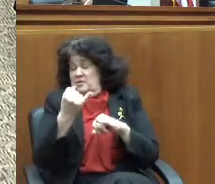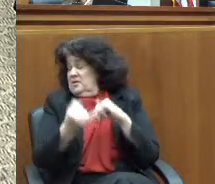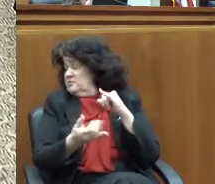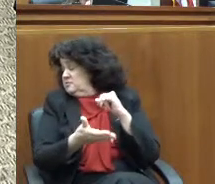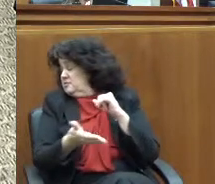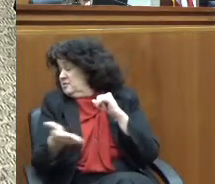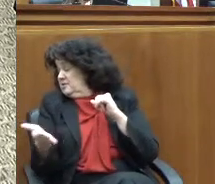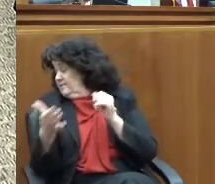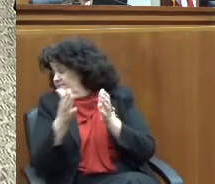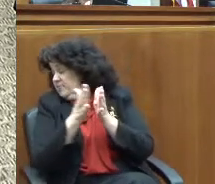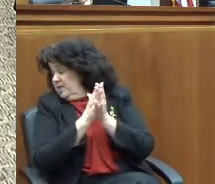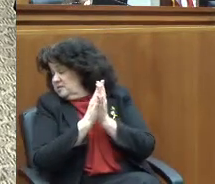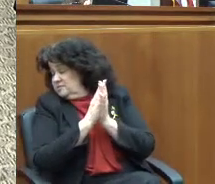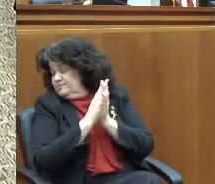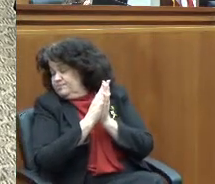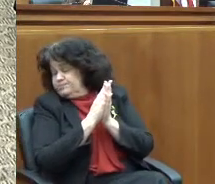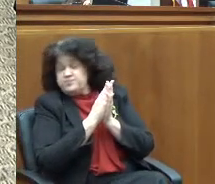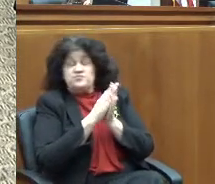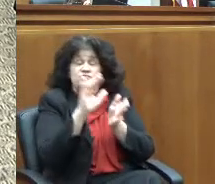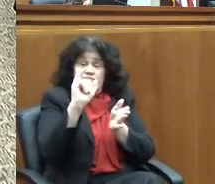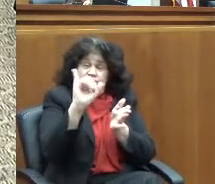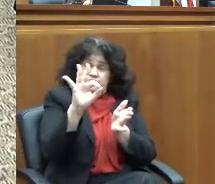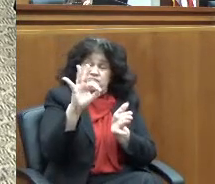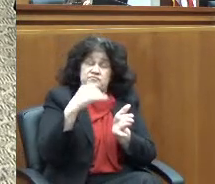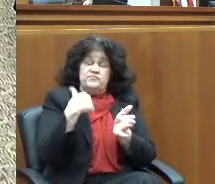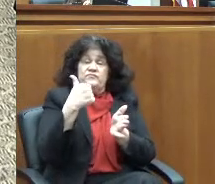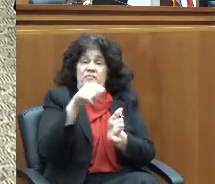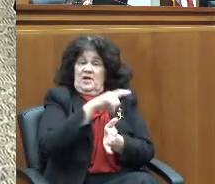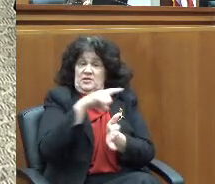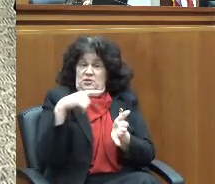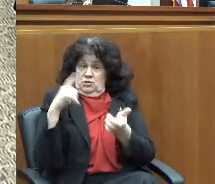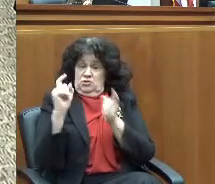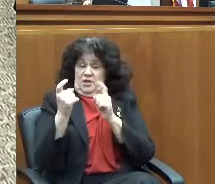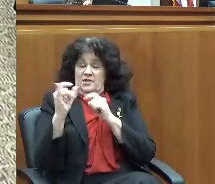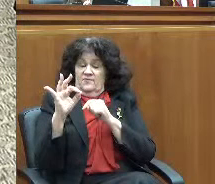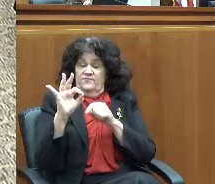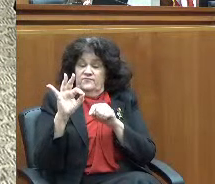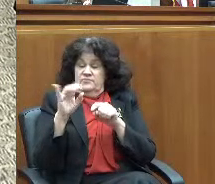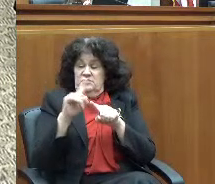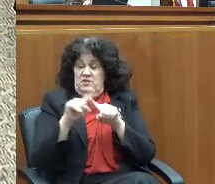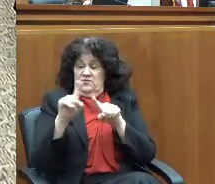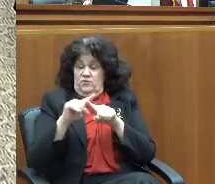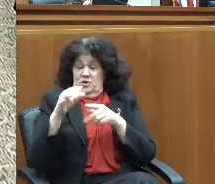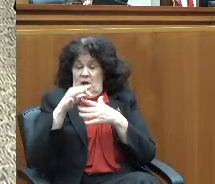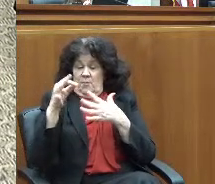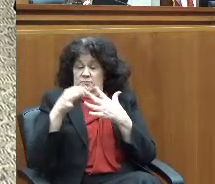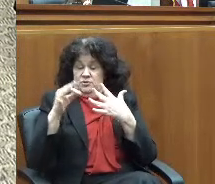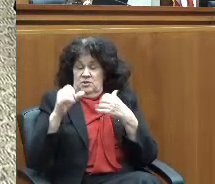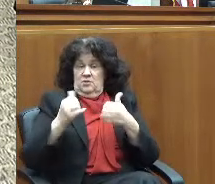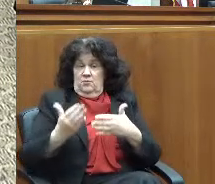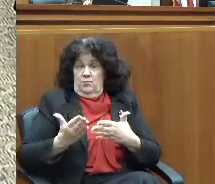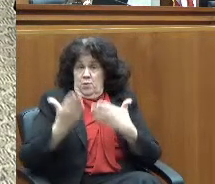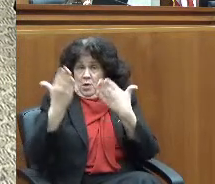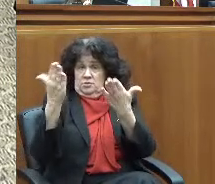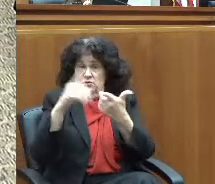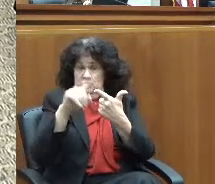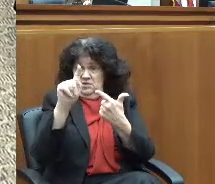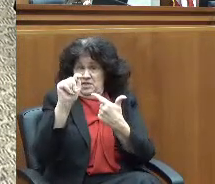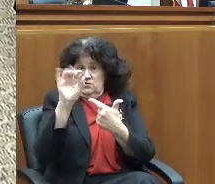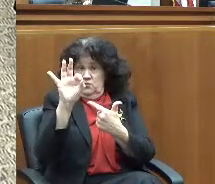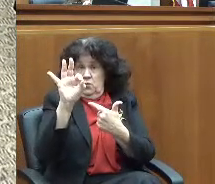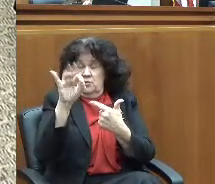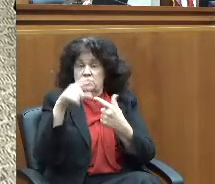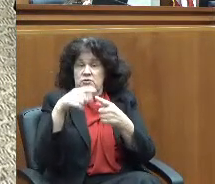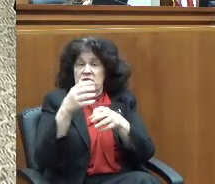thing that they asked for was that if there were legislative changes, if those different options could be brought to the task force so they could get